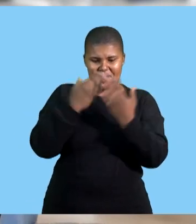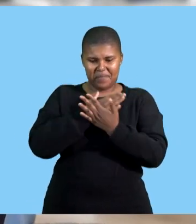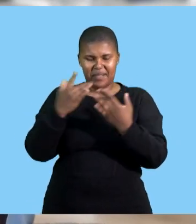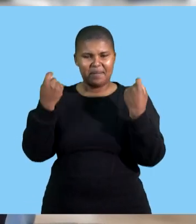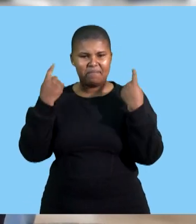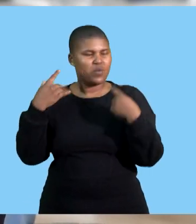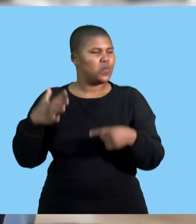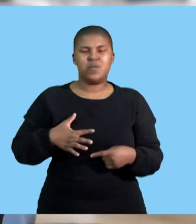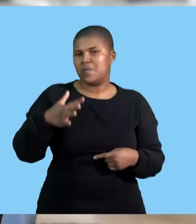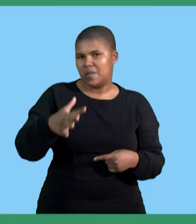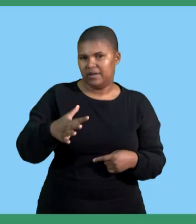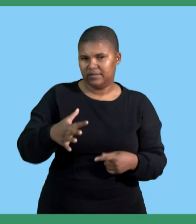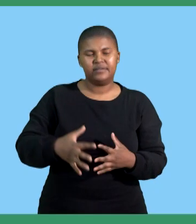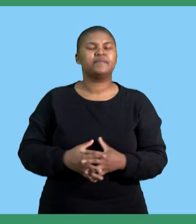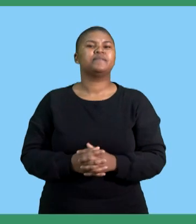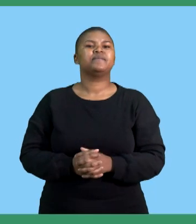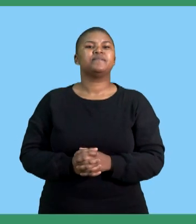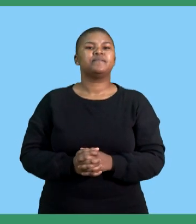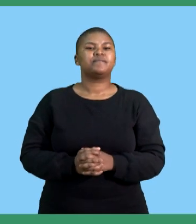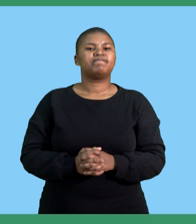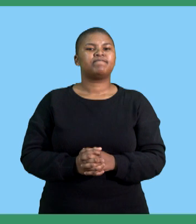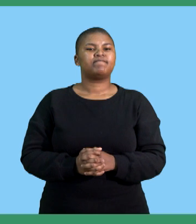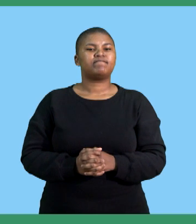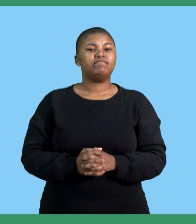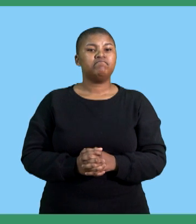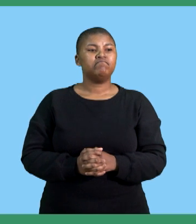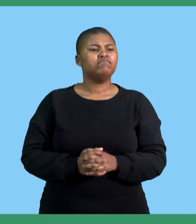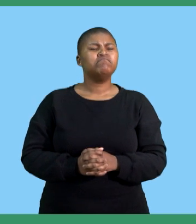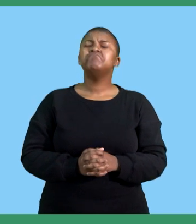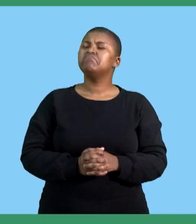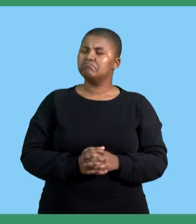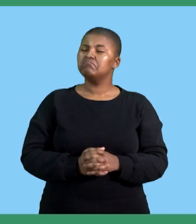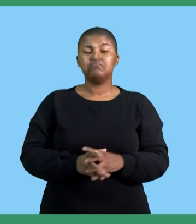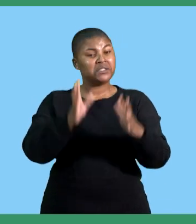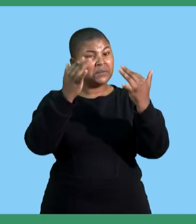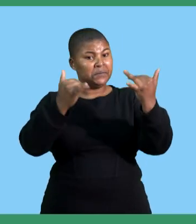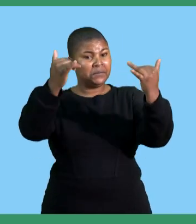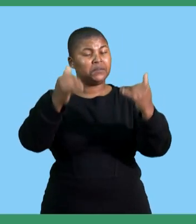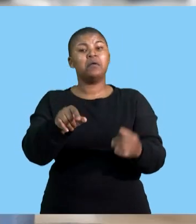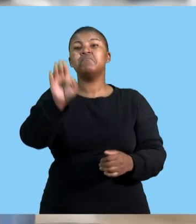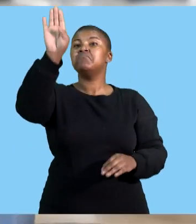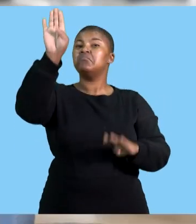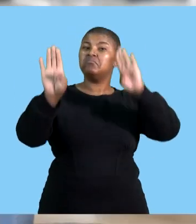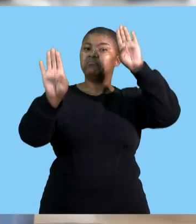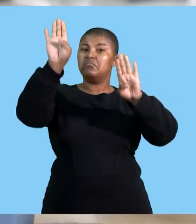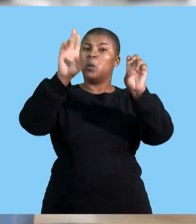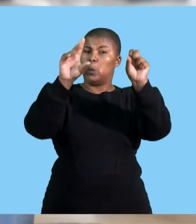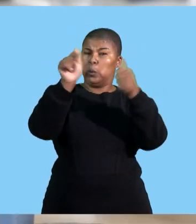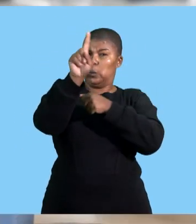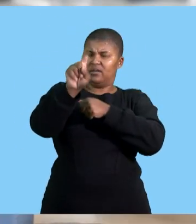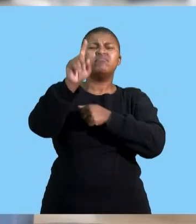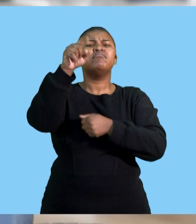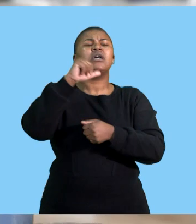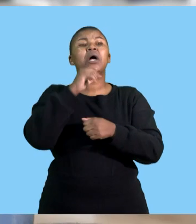response was. Acknowledge good questions. So obviously, if you get a good question from audience, you need to acknowledge that